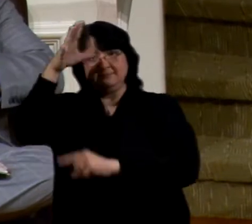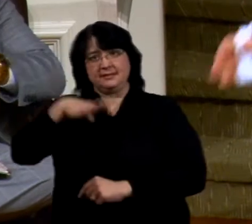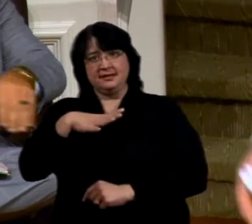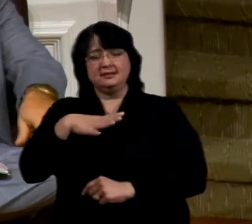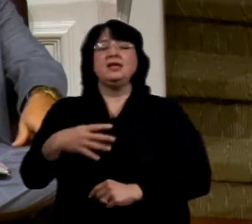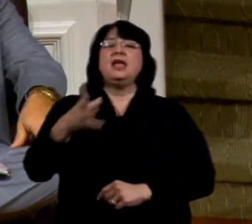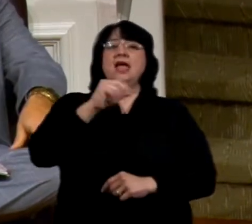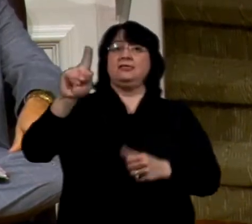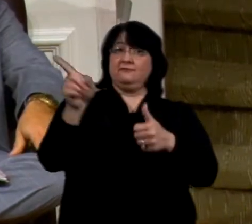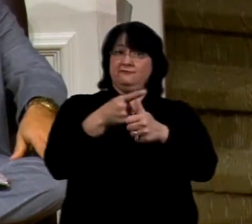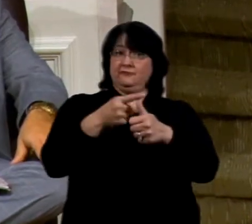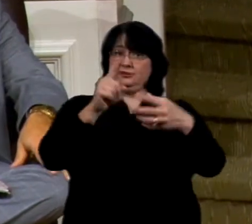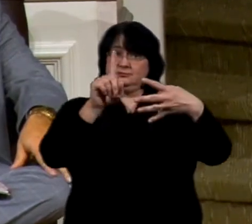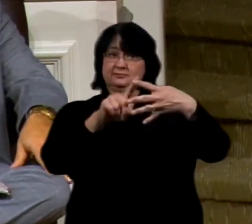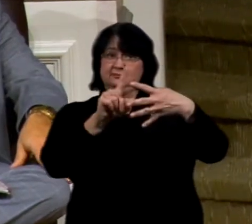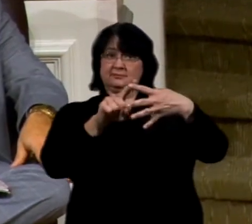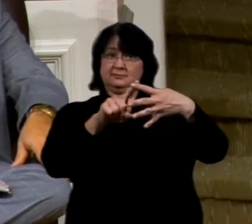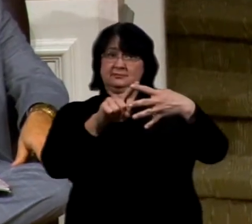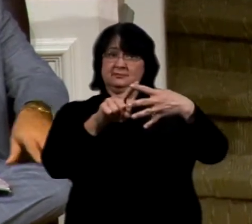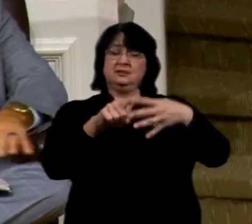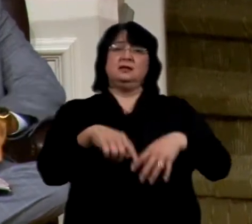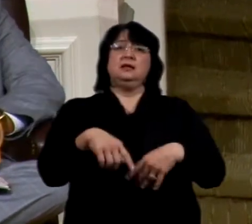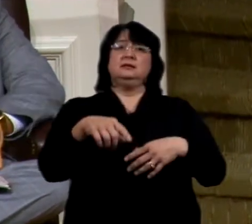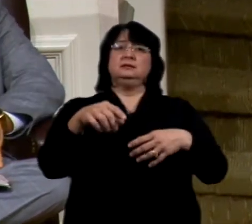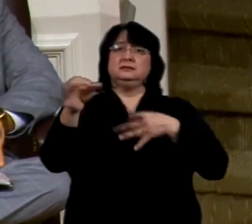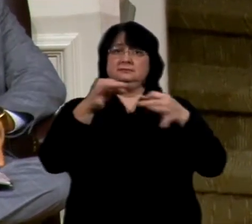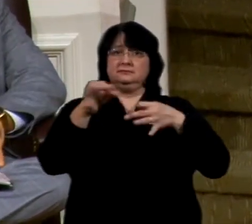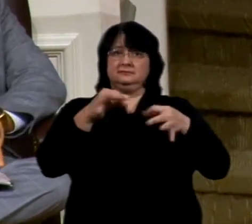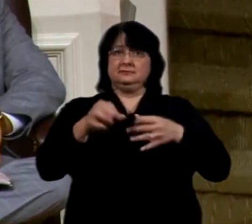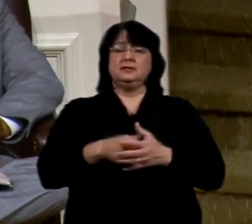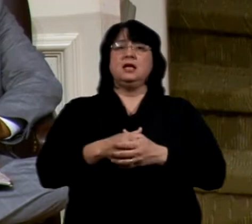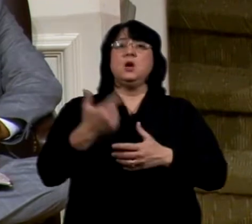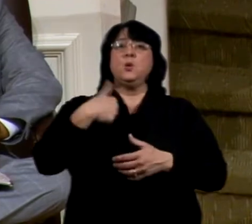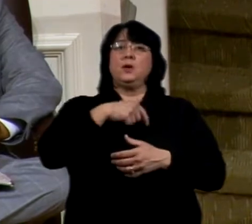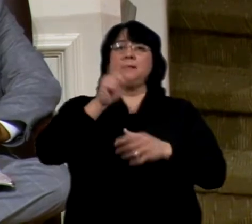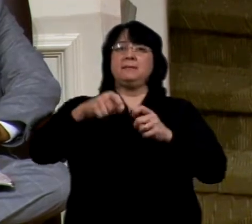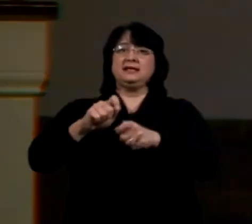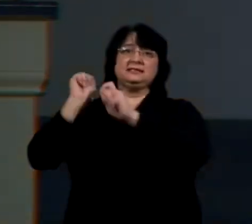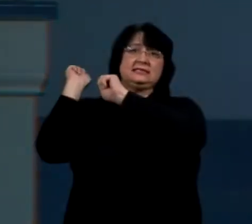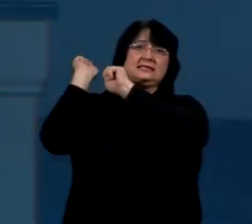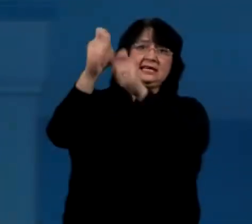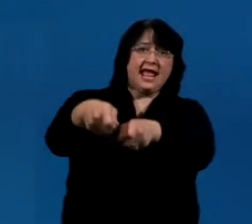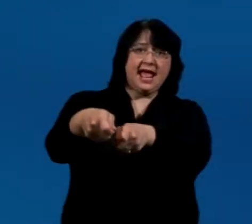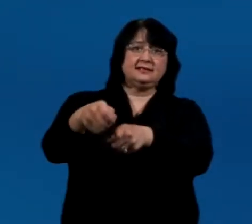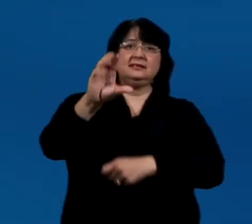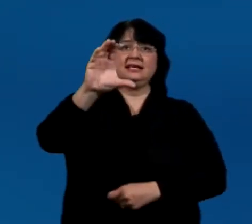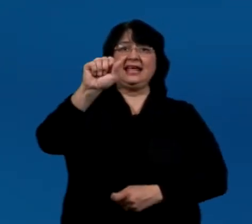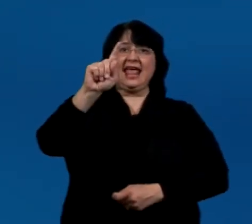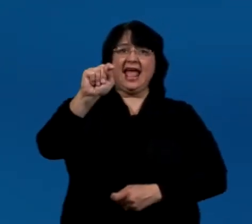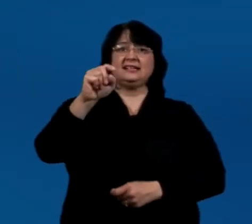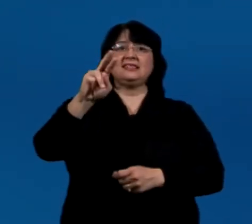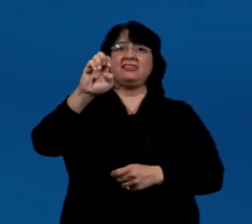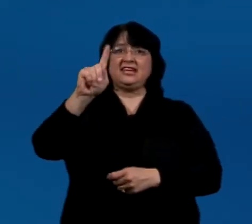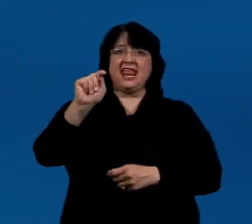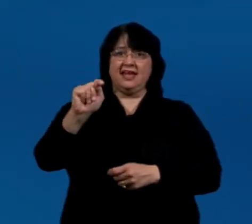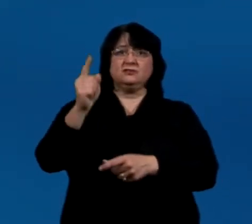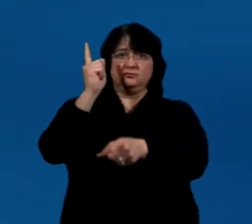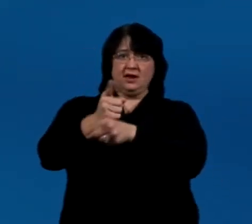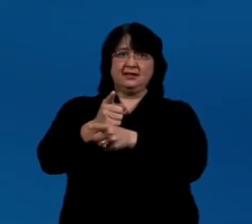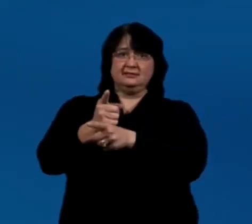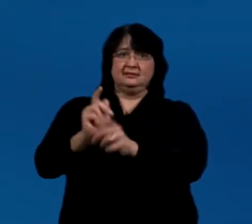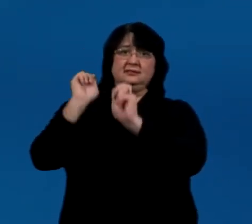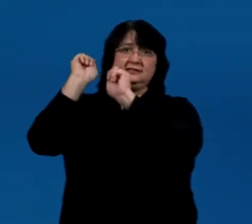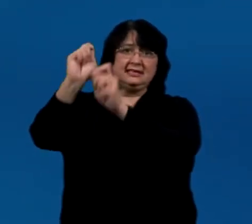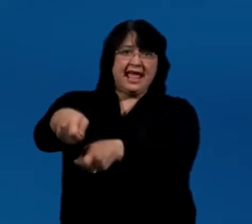So division number one, I want you to notice, first of all, we've got to cast the net right. Cast